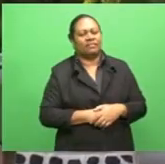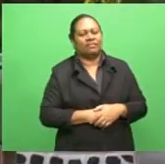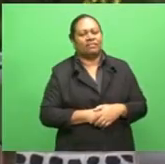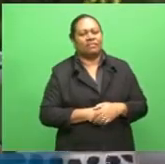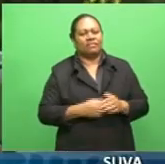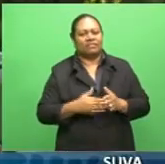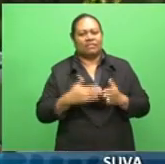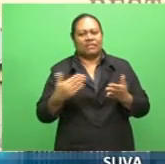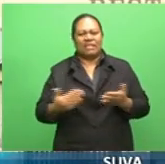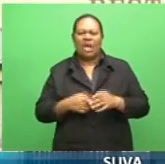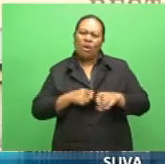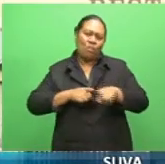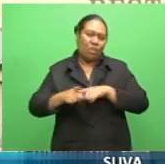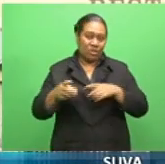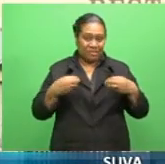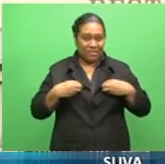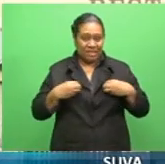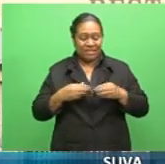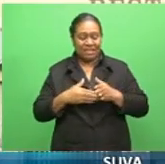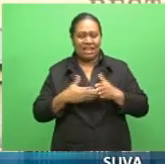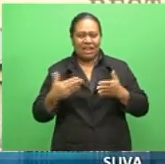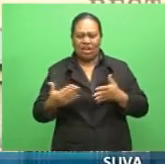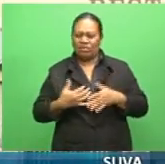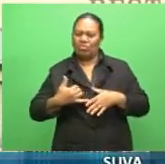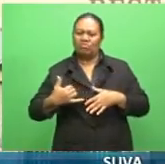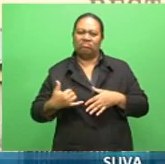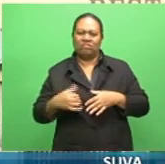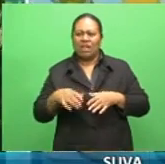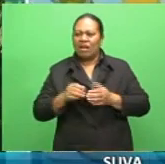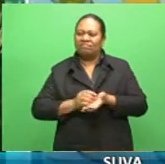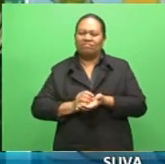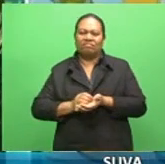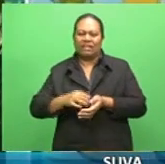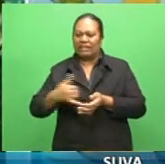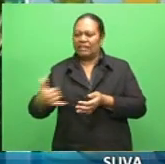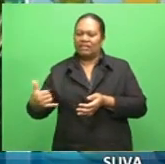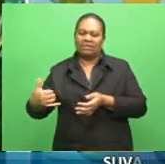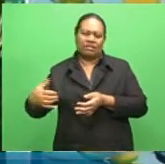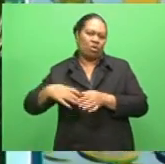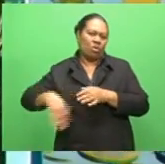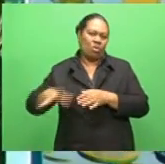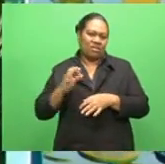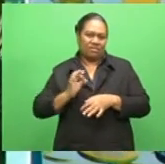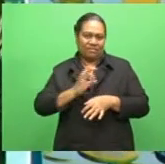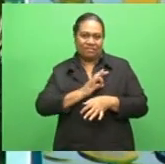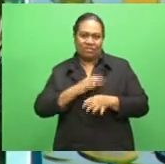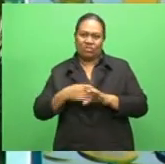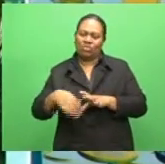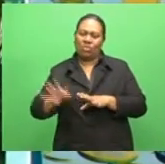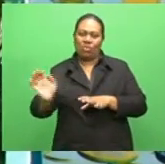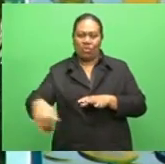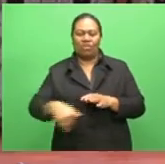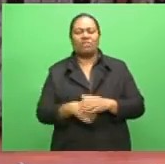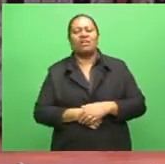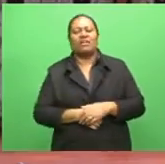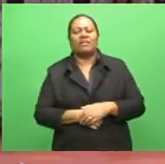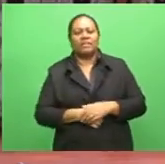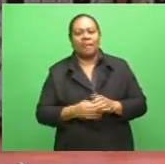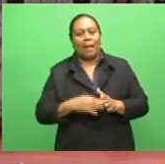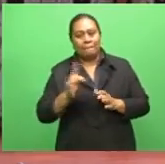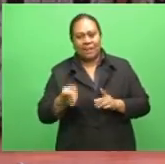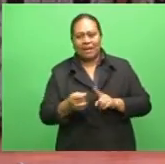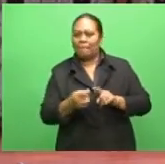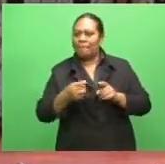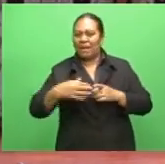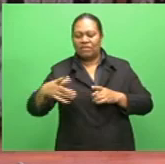While several businesses have been forced to lay off staff or reduce hours of their pay, PEFCO continues to employ its workers. When we